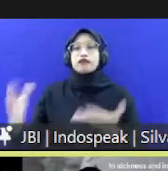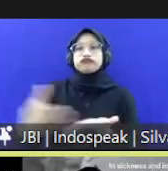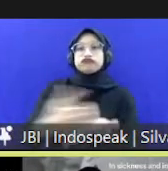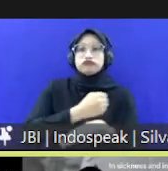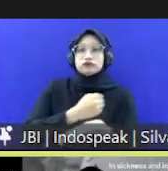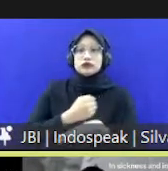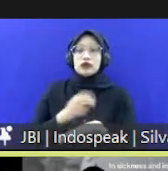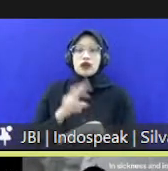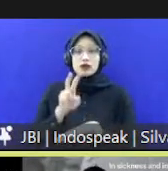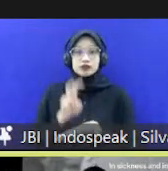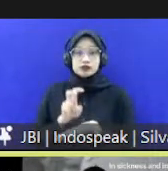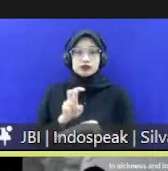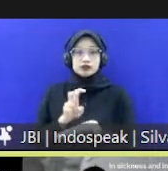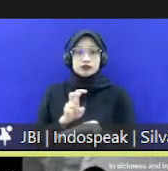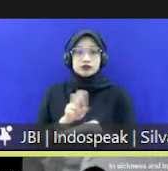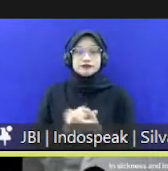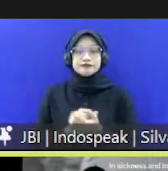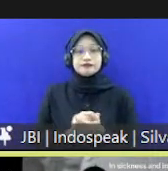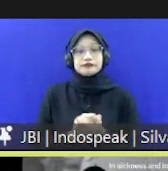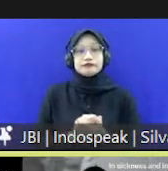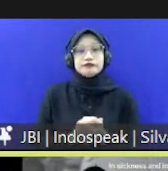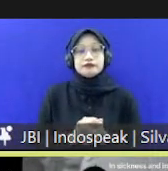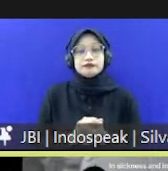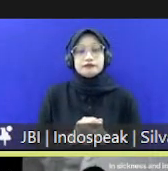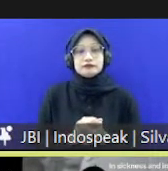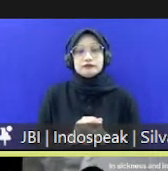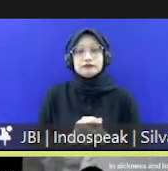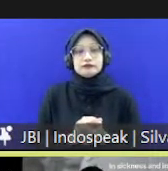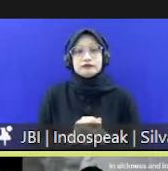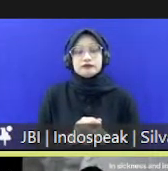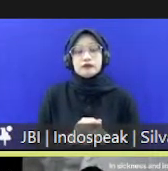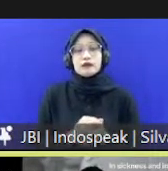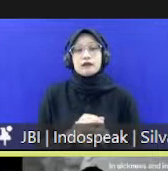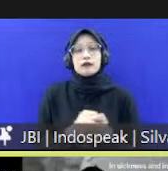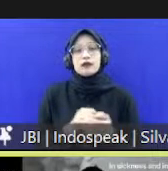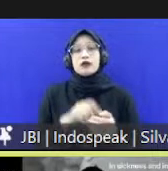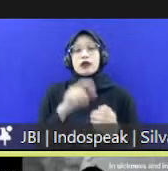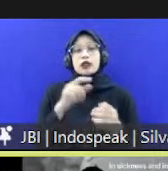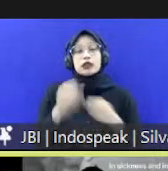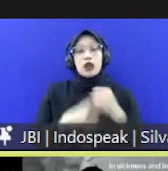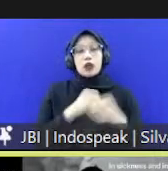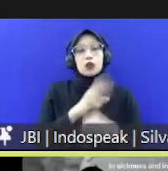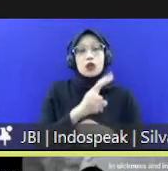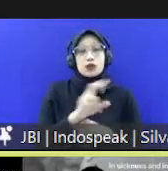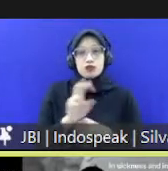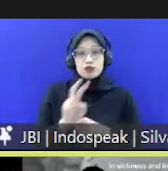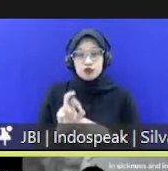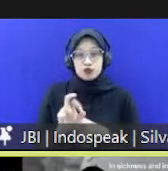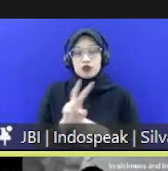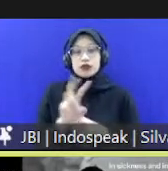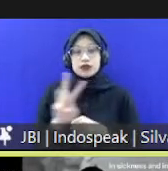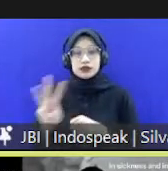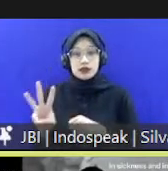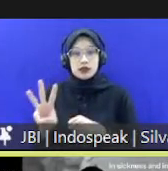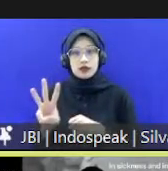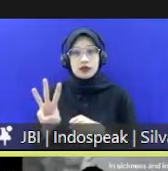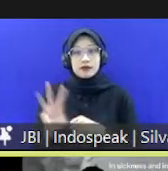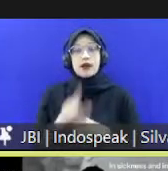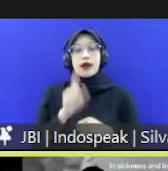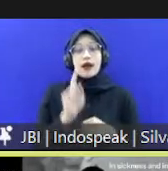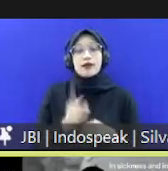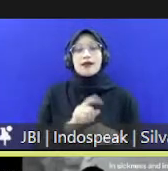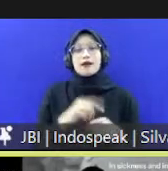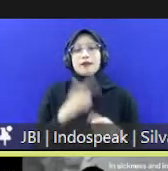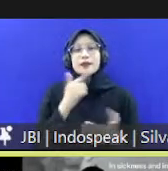once this global program of work cycle ends by 2023. There are 3 pillars. One